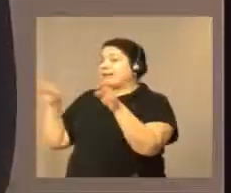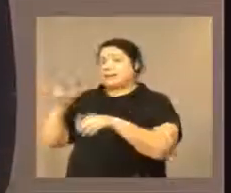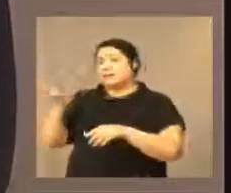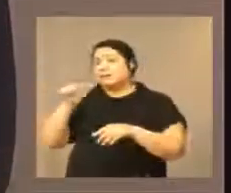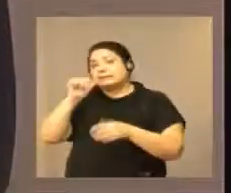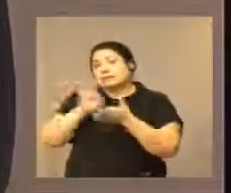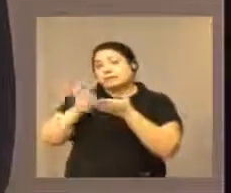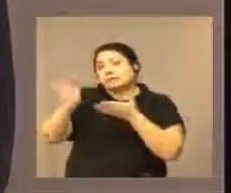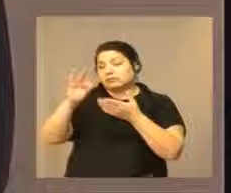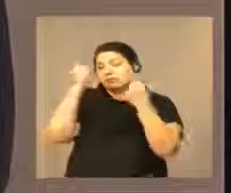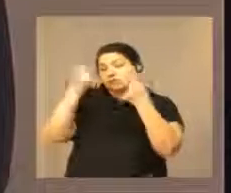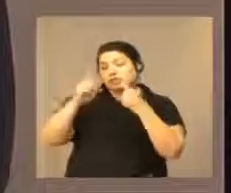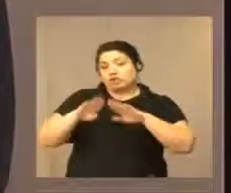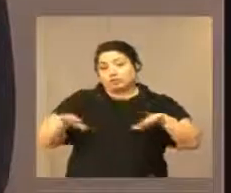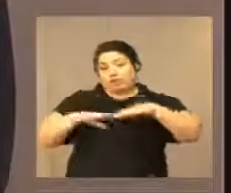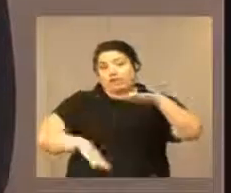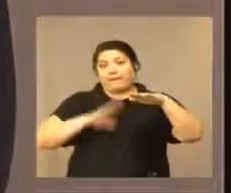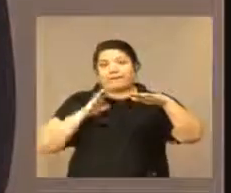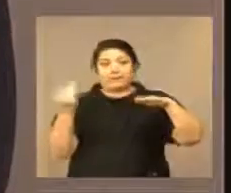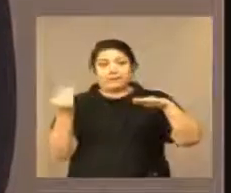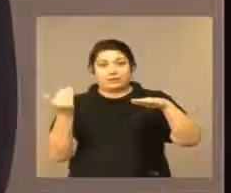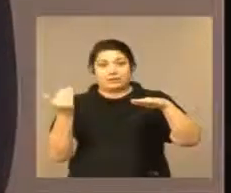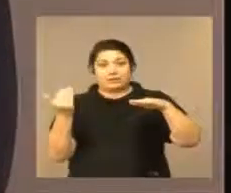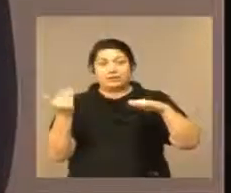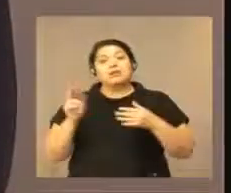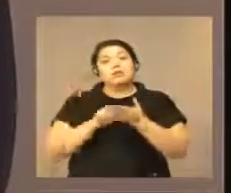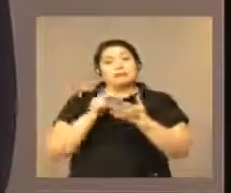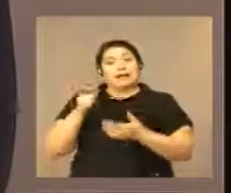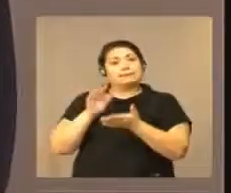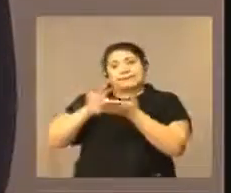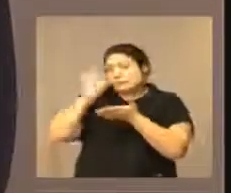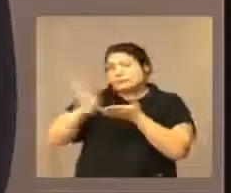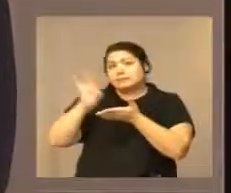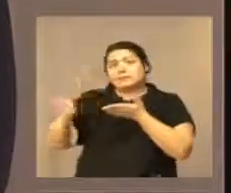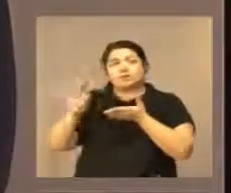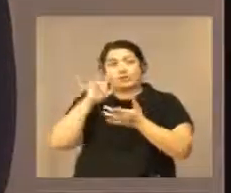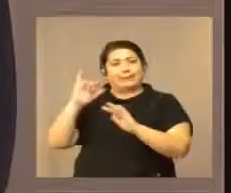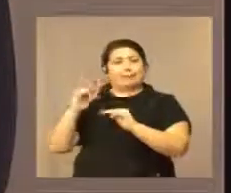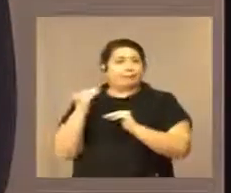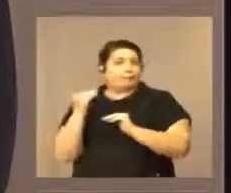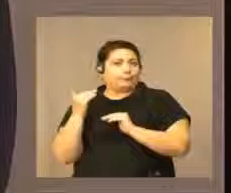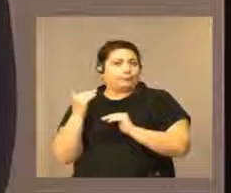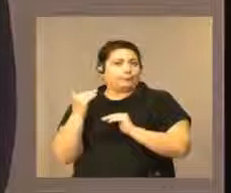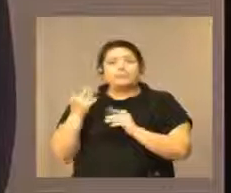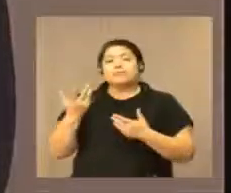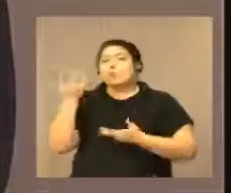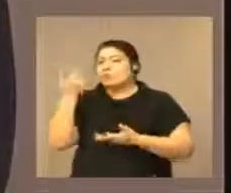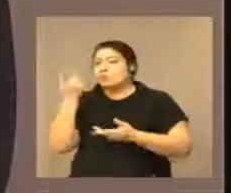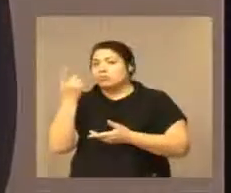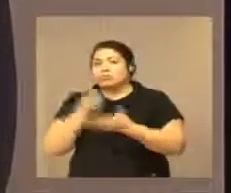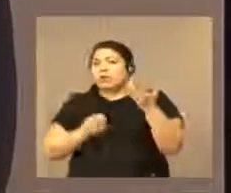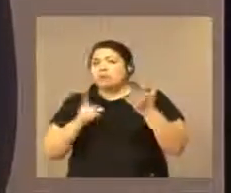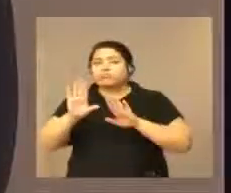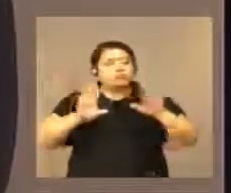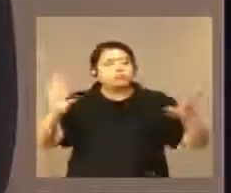age of 15. So we have quite a bit of limitation on what we know about the experiences of